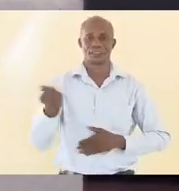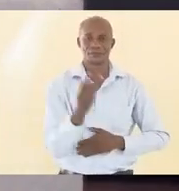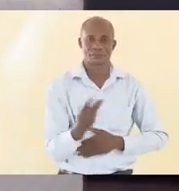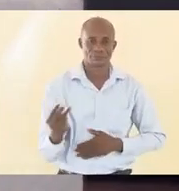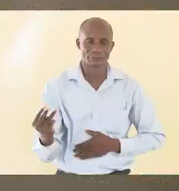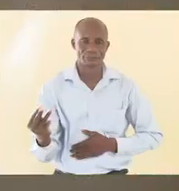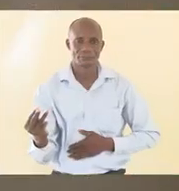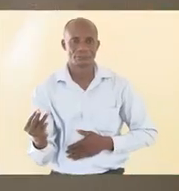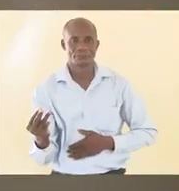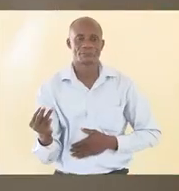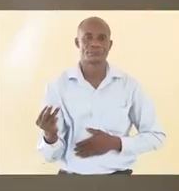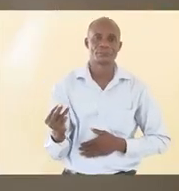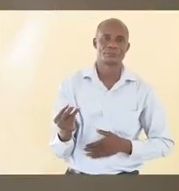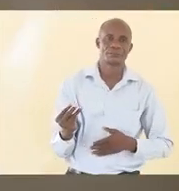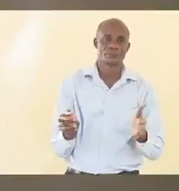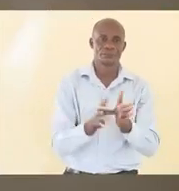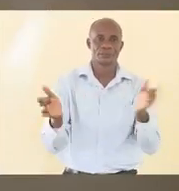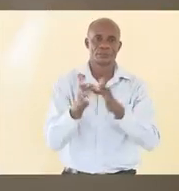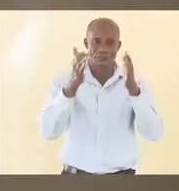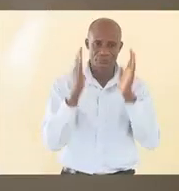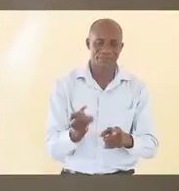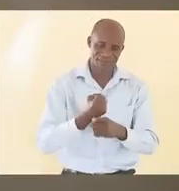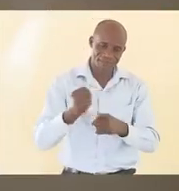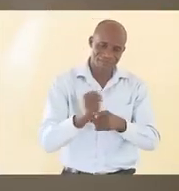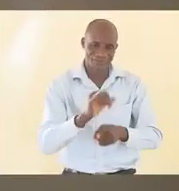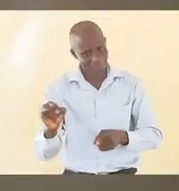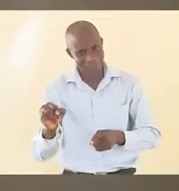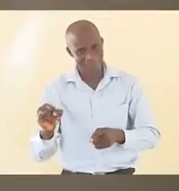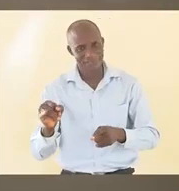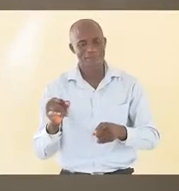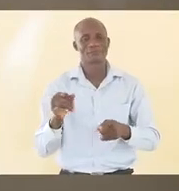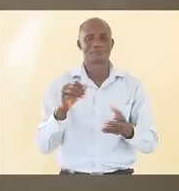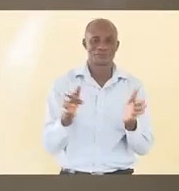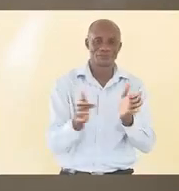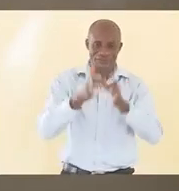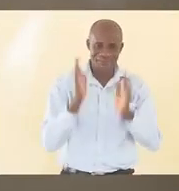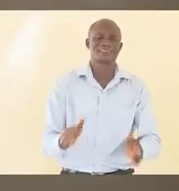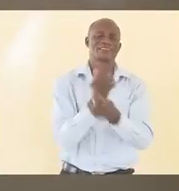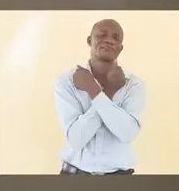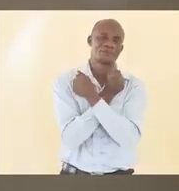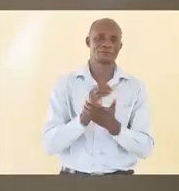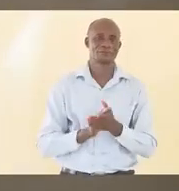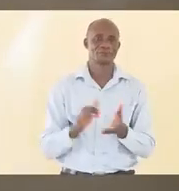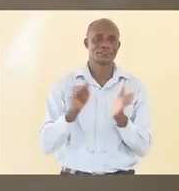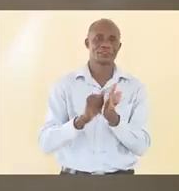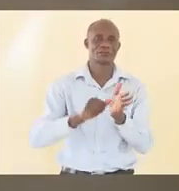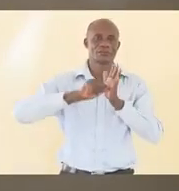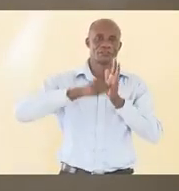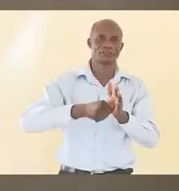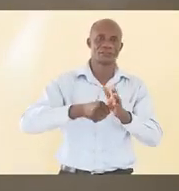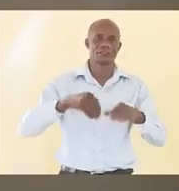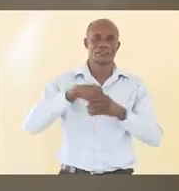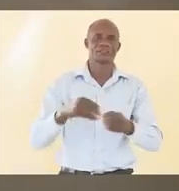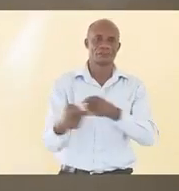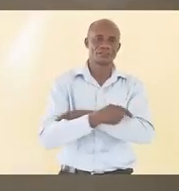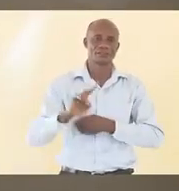another ingredient is Christian sharing. Another ingredient is love. Christian love that was emphasized in